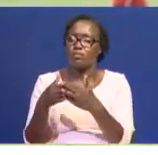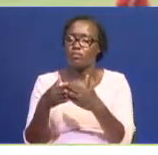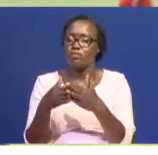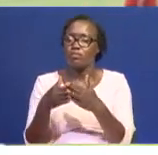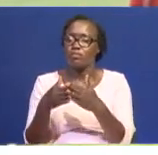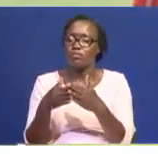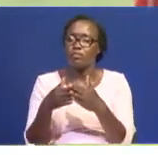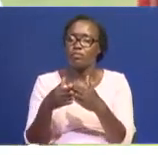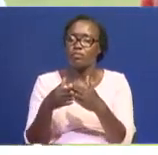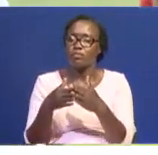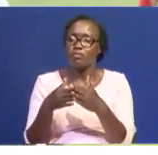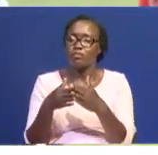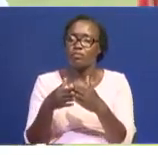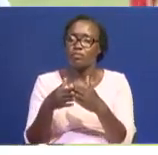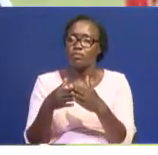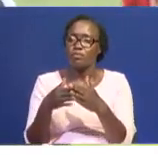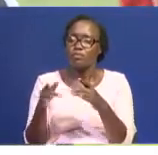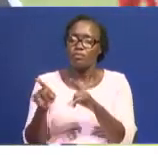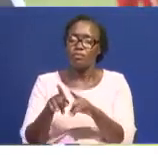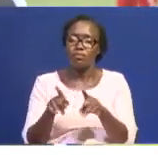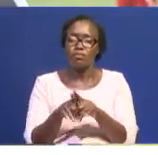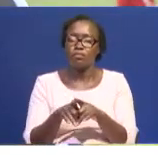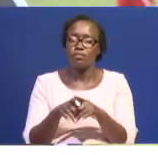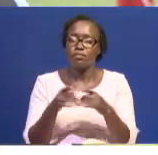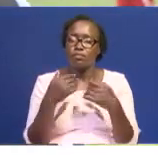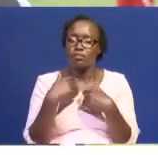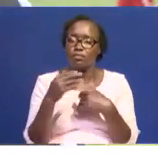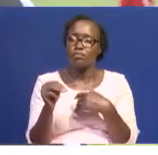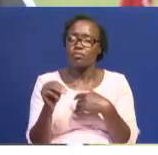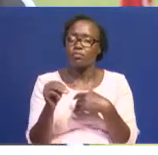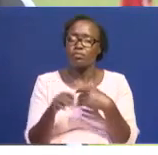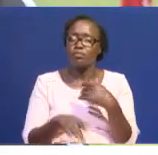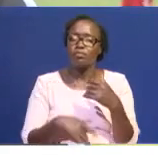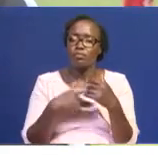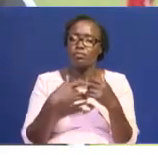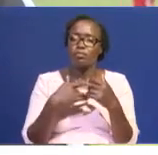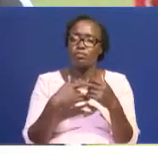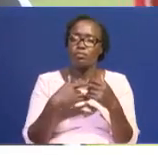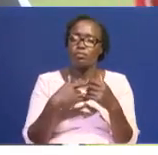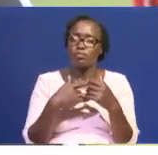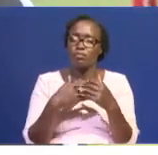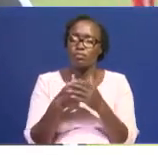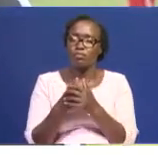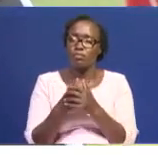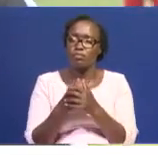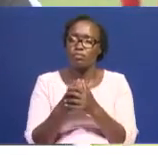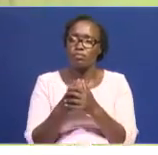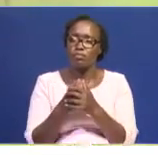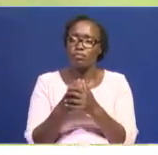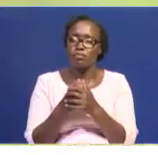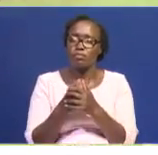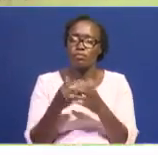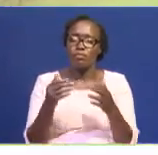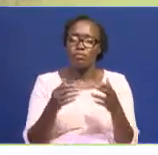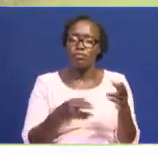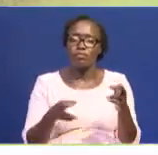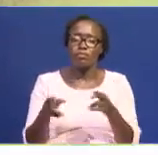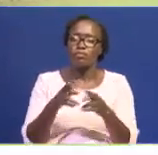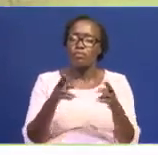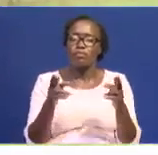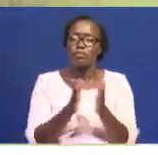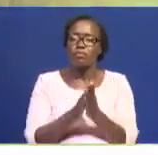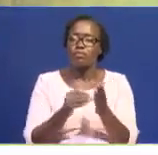and we are also having the athletes to have a feel of the course. More than